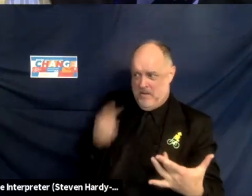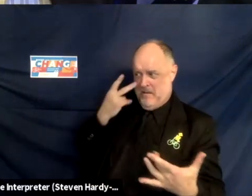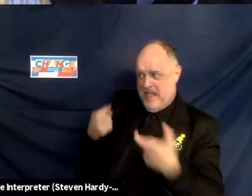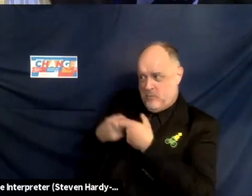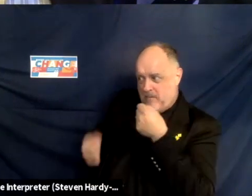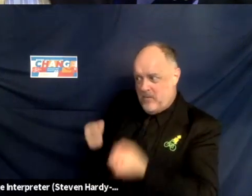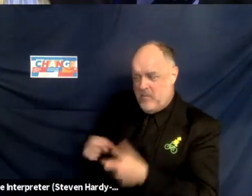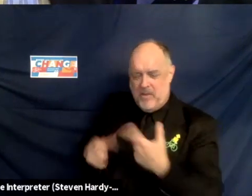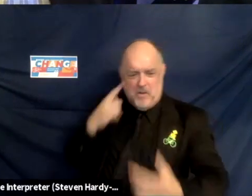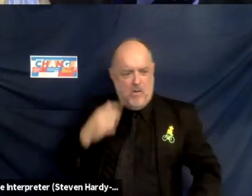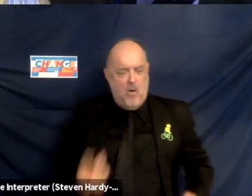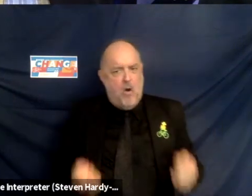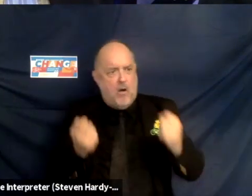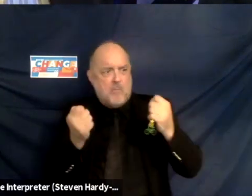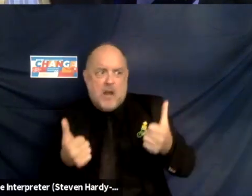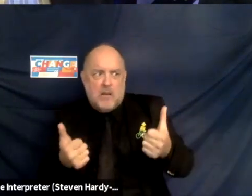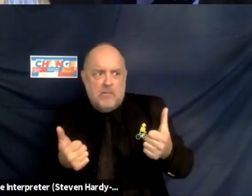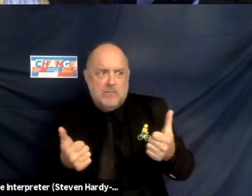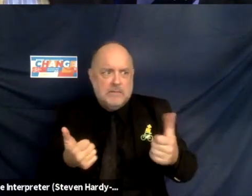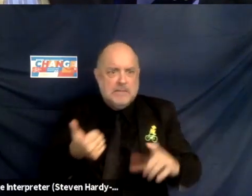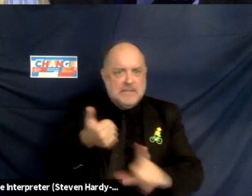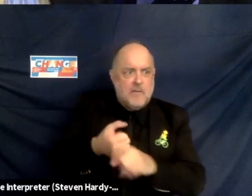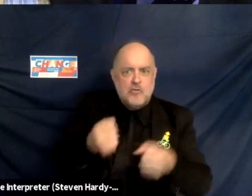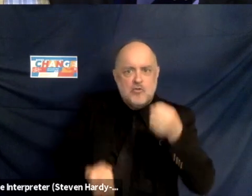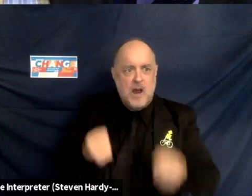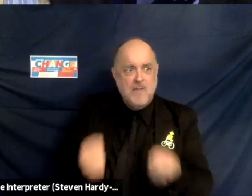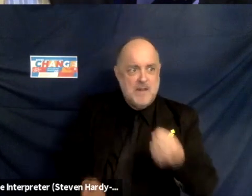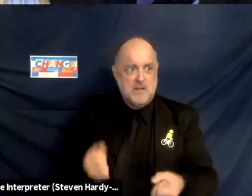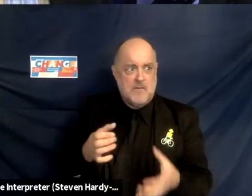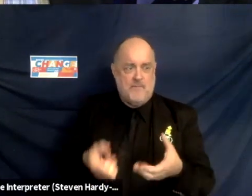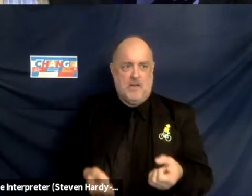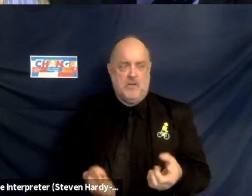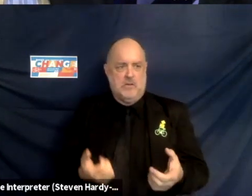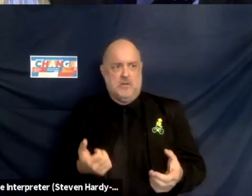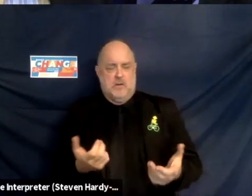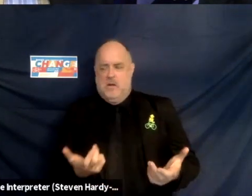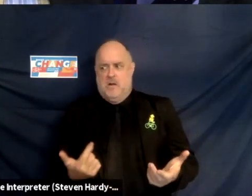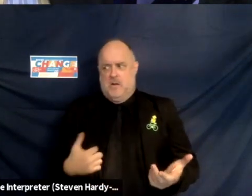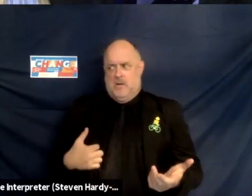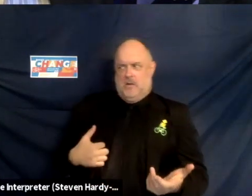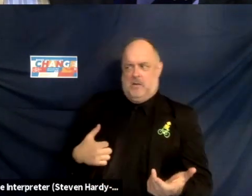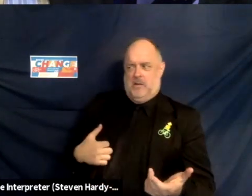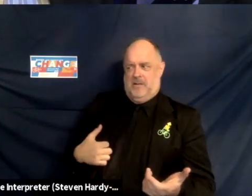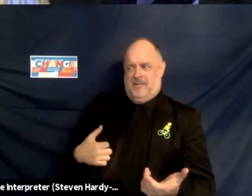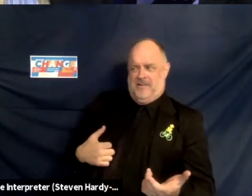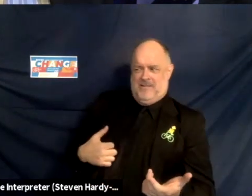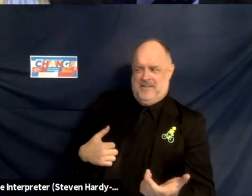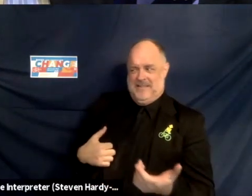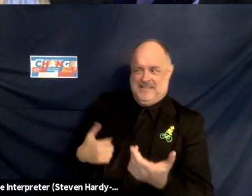you have automated vehicles that you don't have to bother to drive. It takes away one more barrier